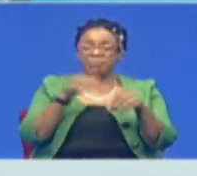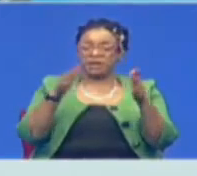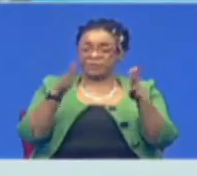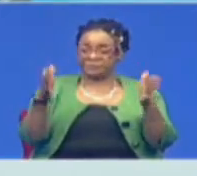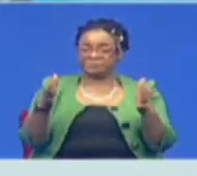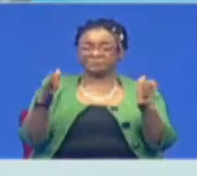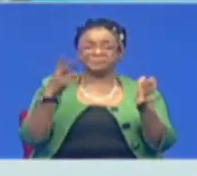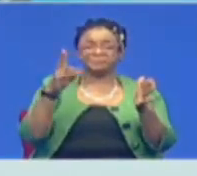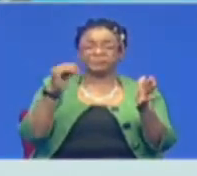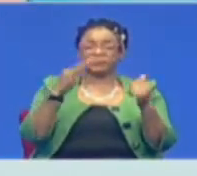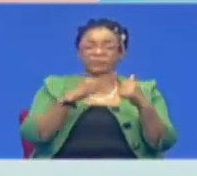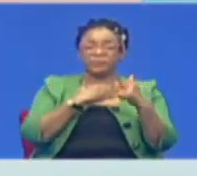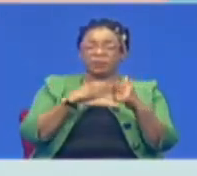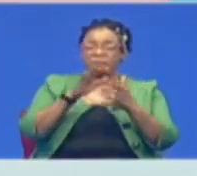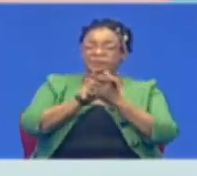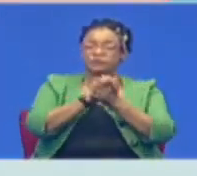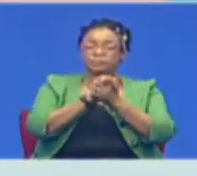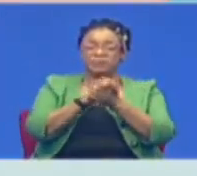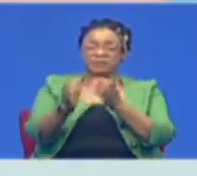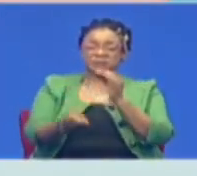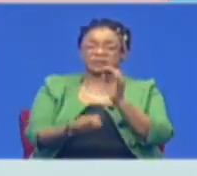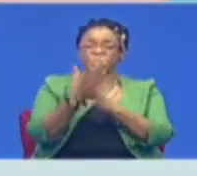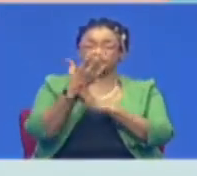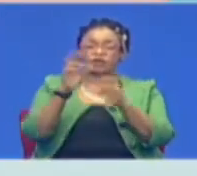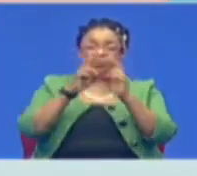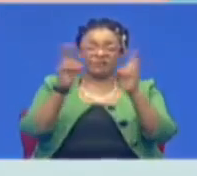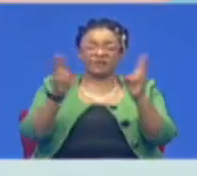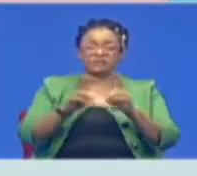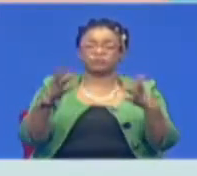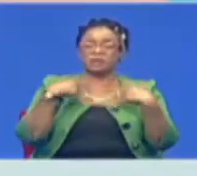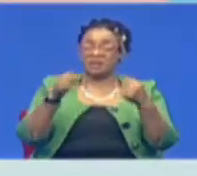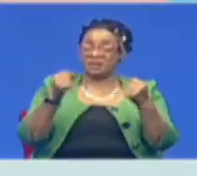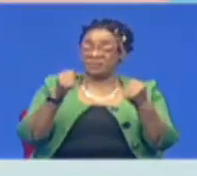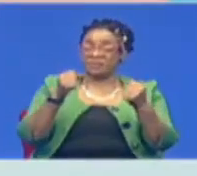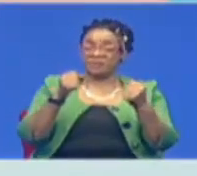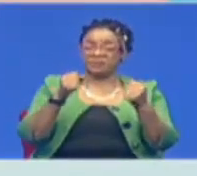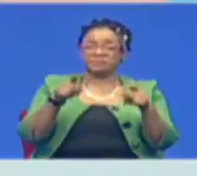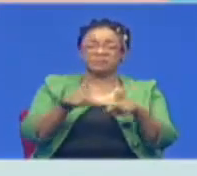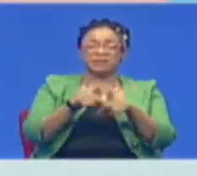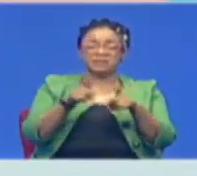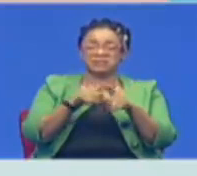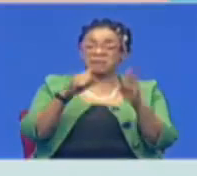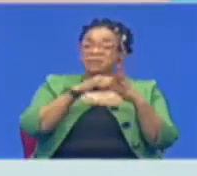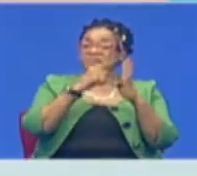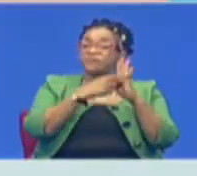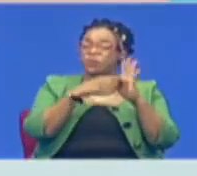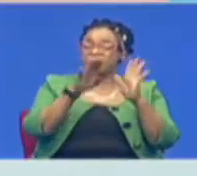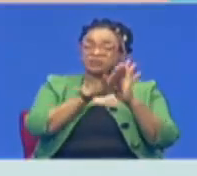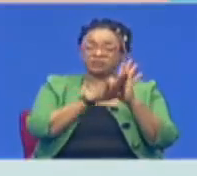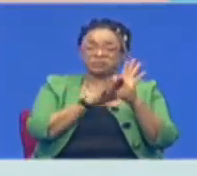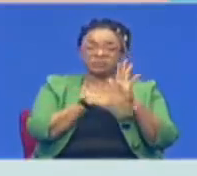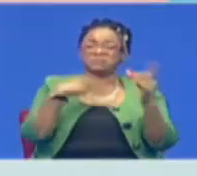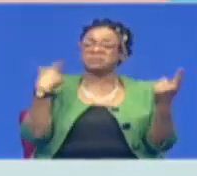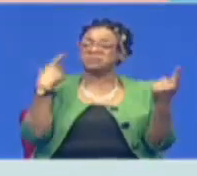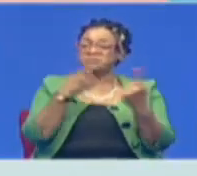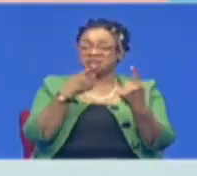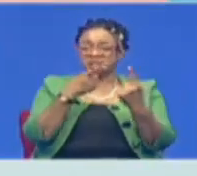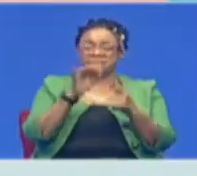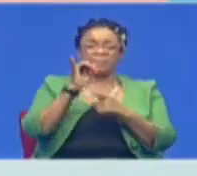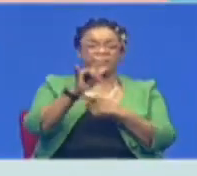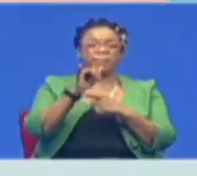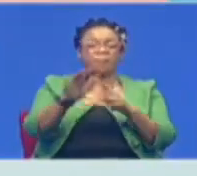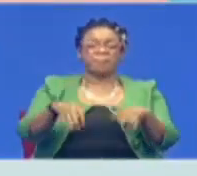the Jubilee government launched the universal health coverage as part of its Big Four agenda, targeting to provide